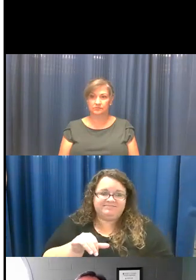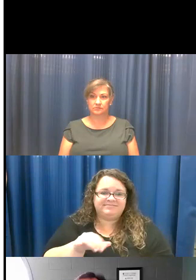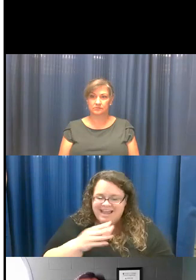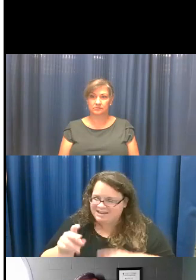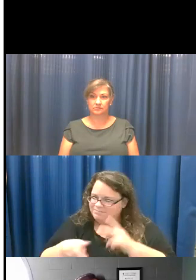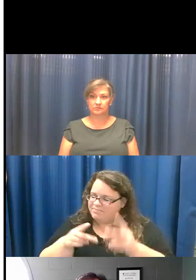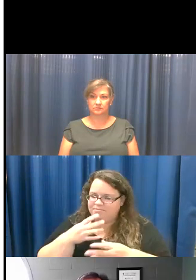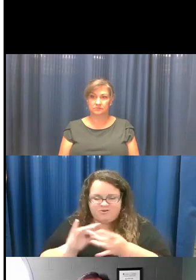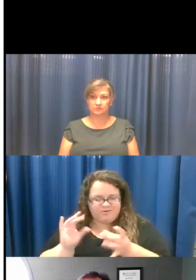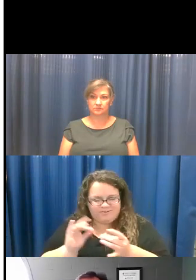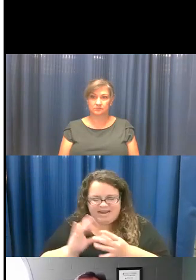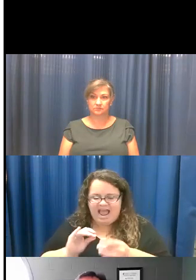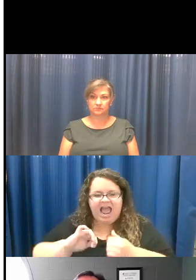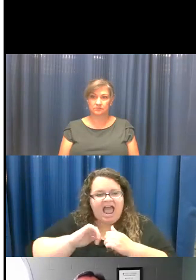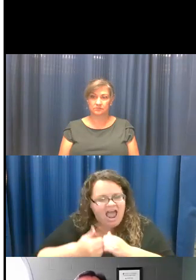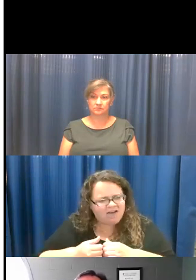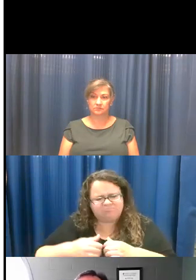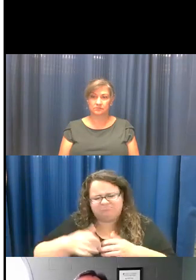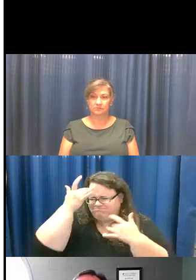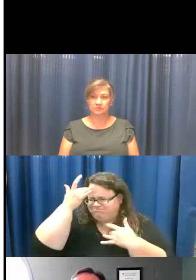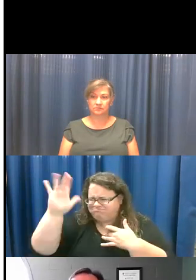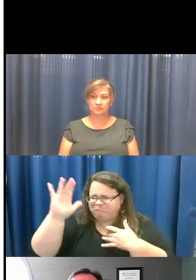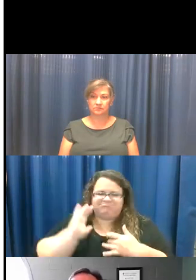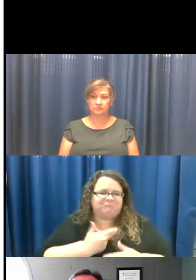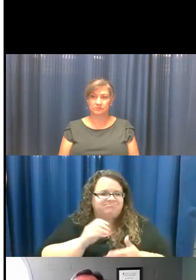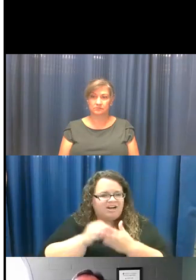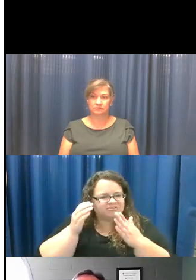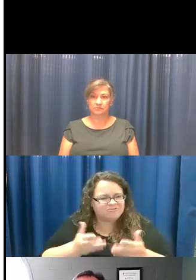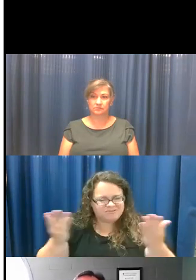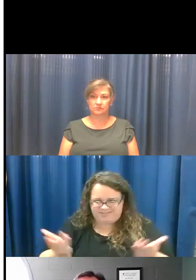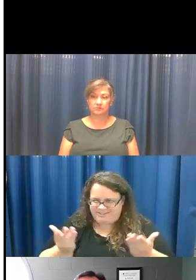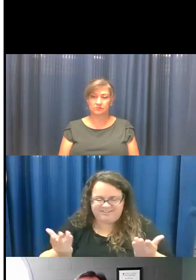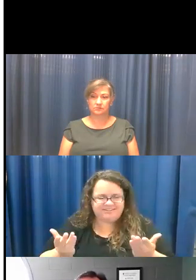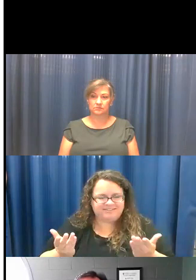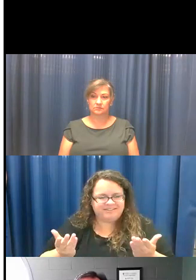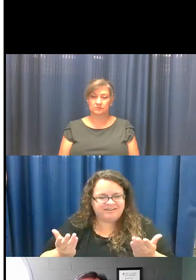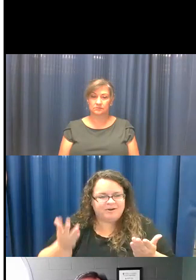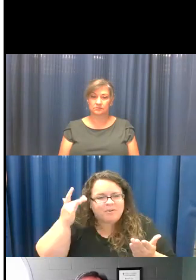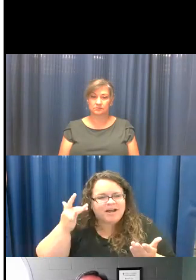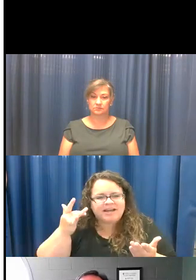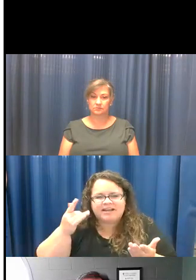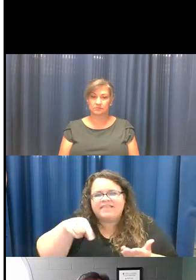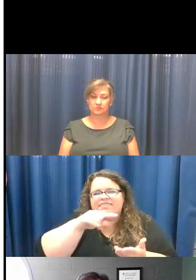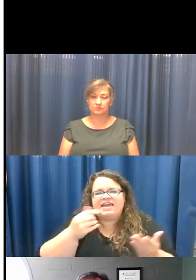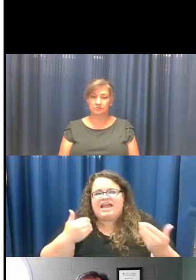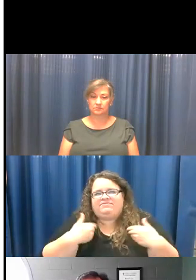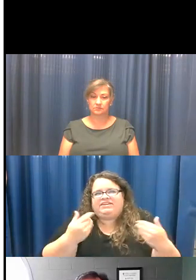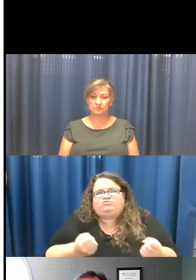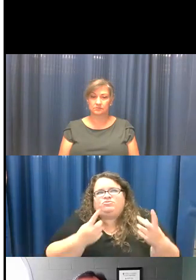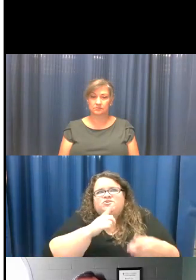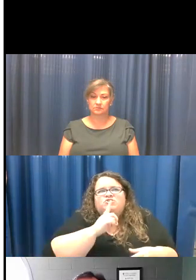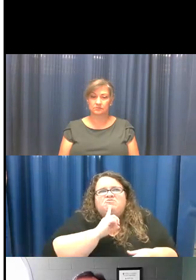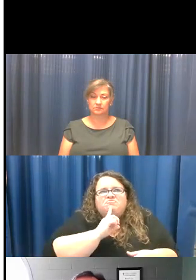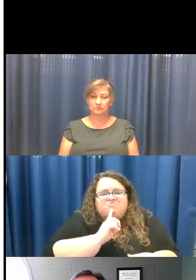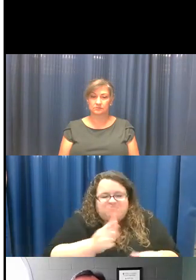how brilliant our students are. And I think it's often because they bring so much more real life experience. But we are